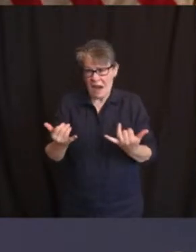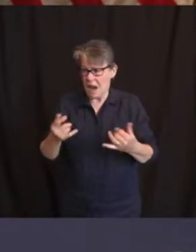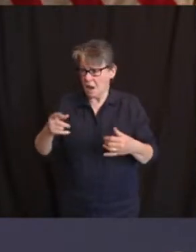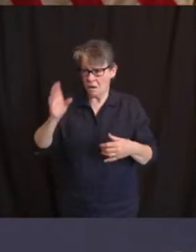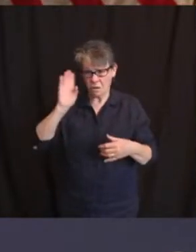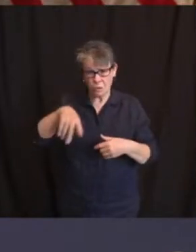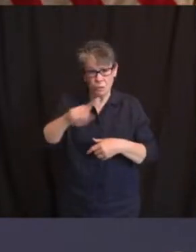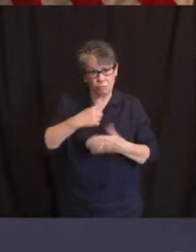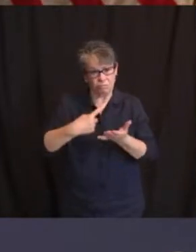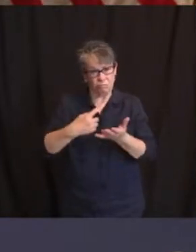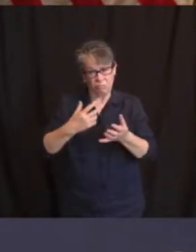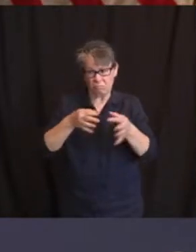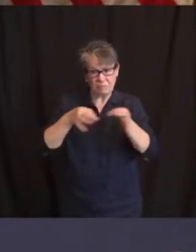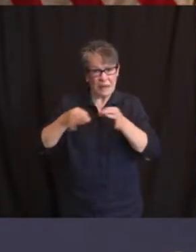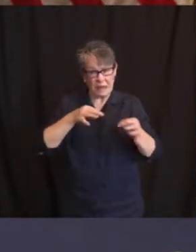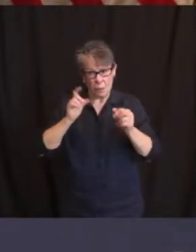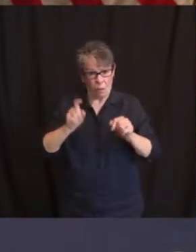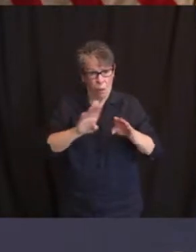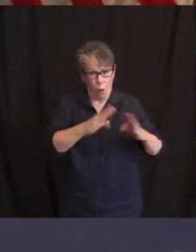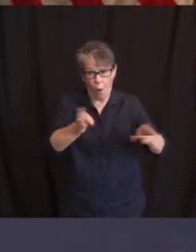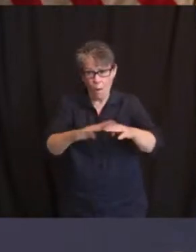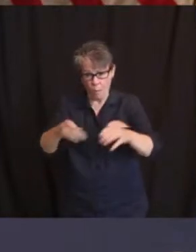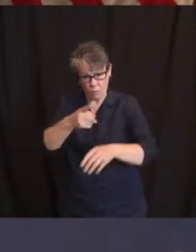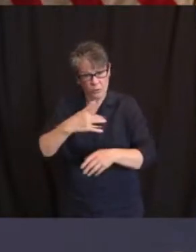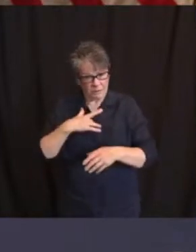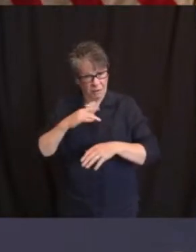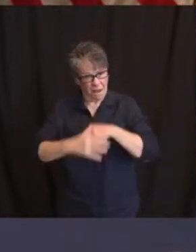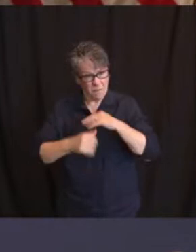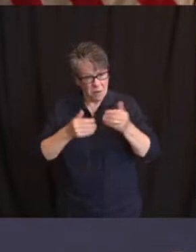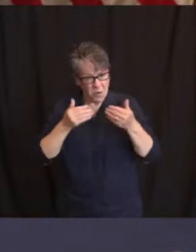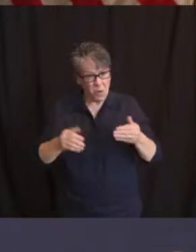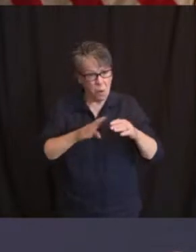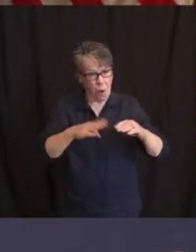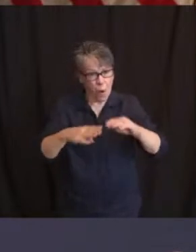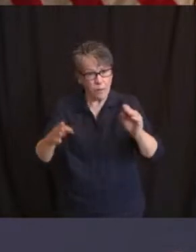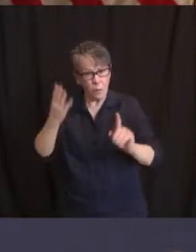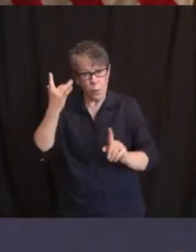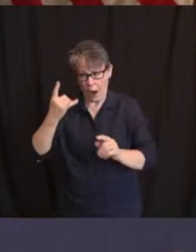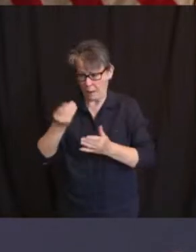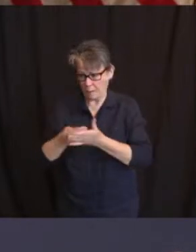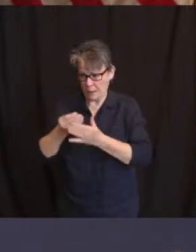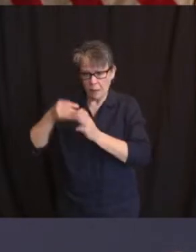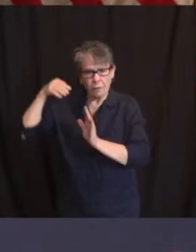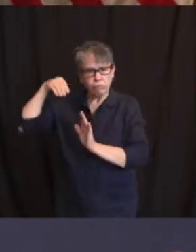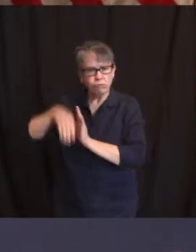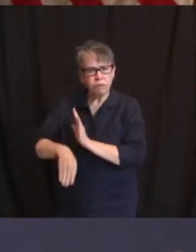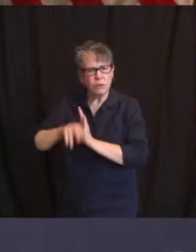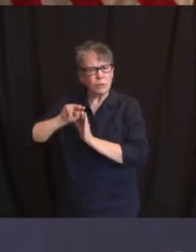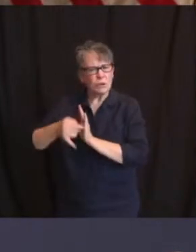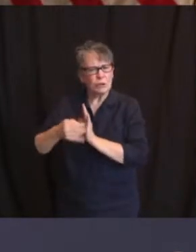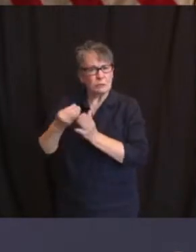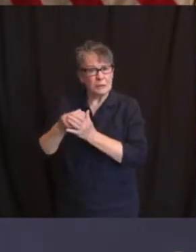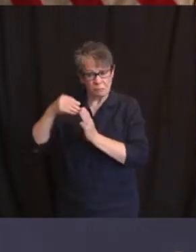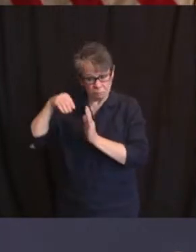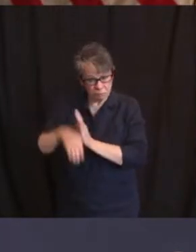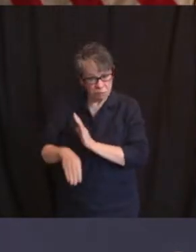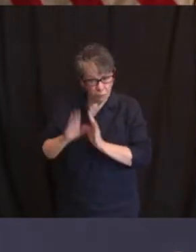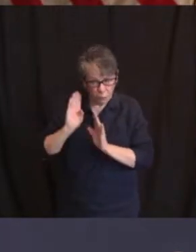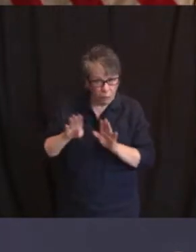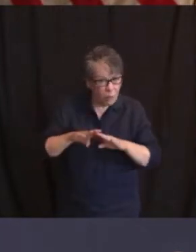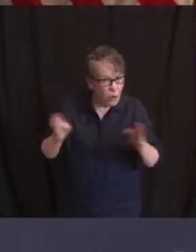the backlog of unemployment. We're going to have the labor commissioner. Is Rob with us tomorrow? Mahan?